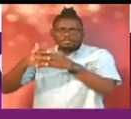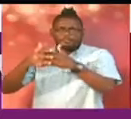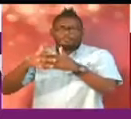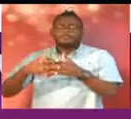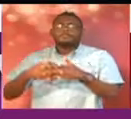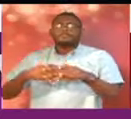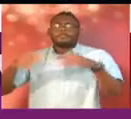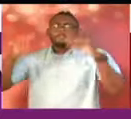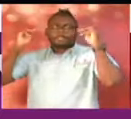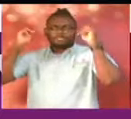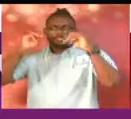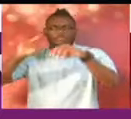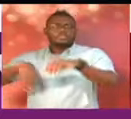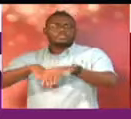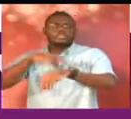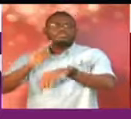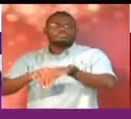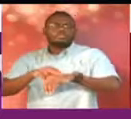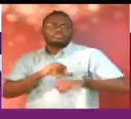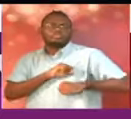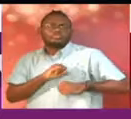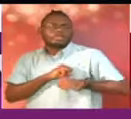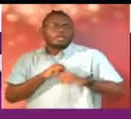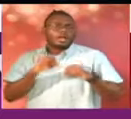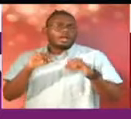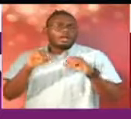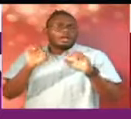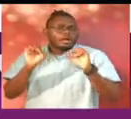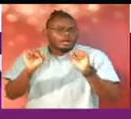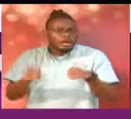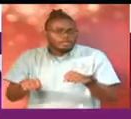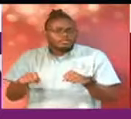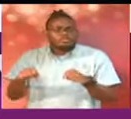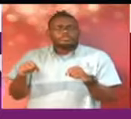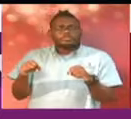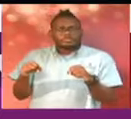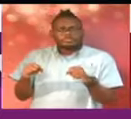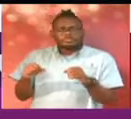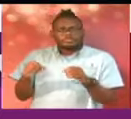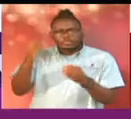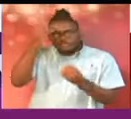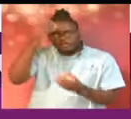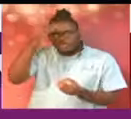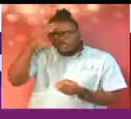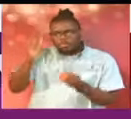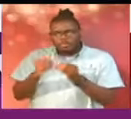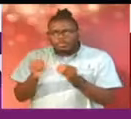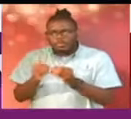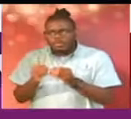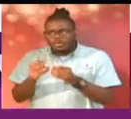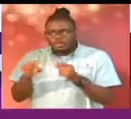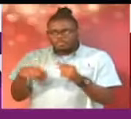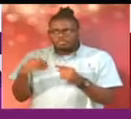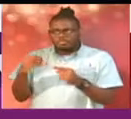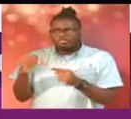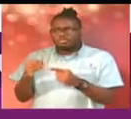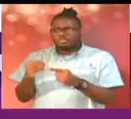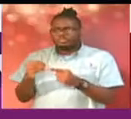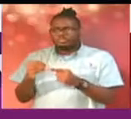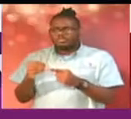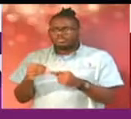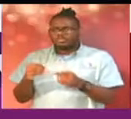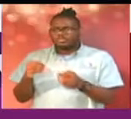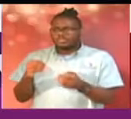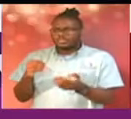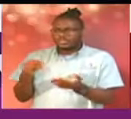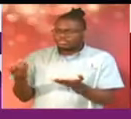Security. Would you be able to update us as to whether or not those have been cleared, meaning whether or not the relevant documents have been